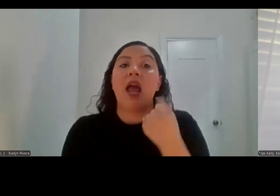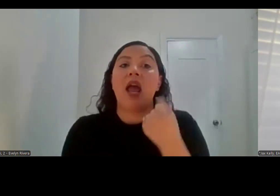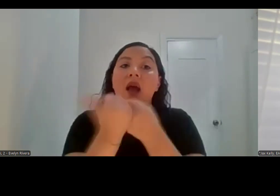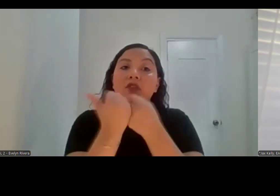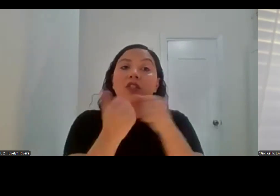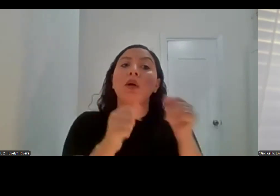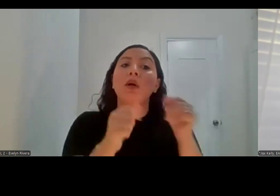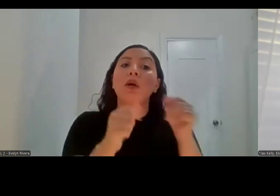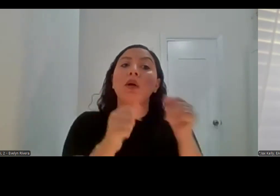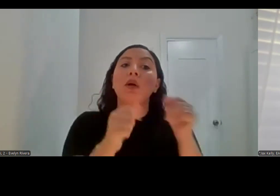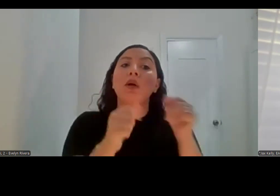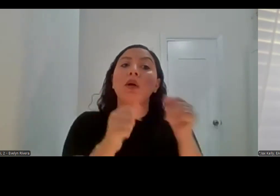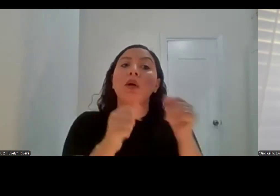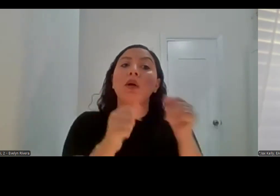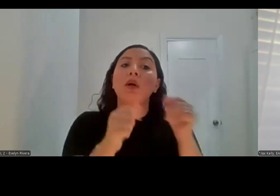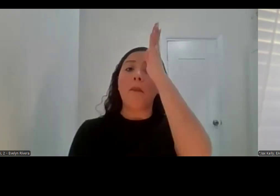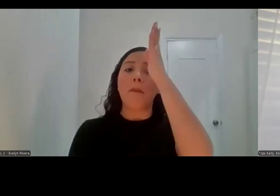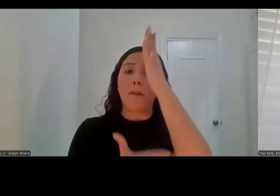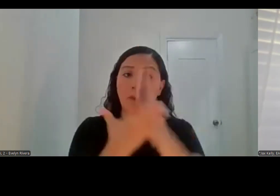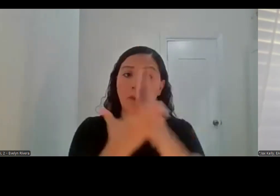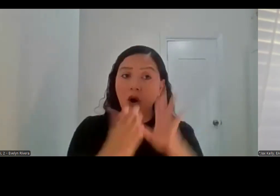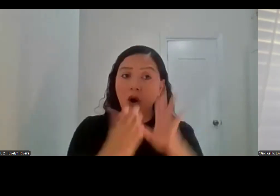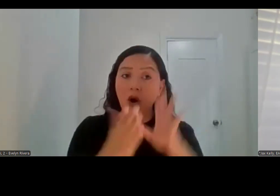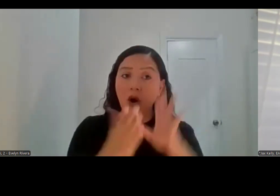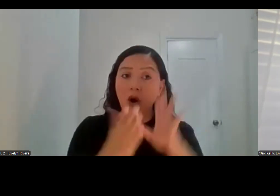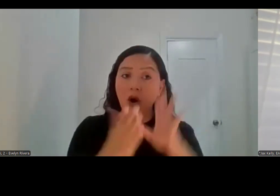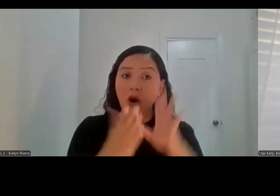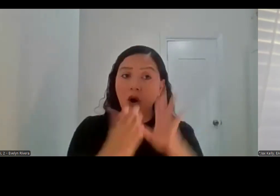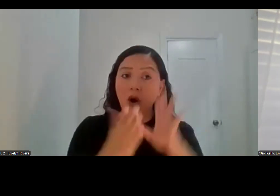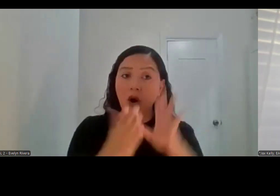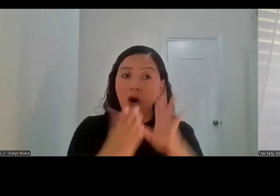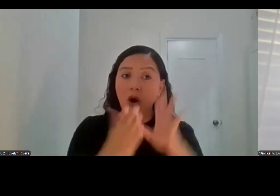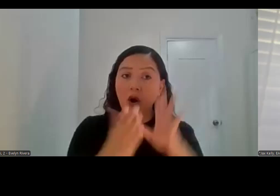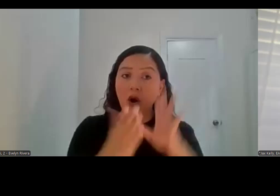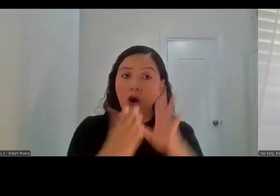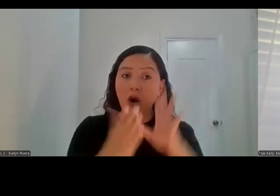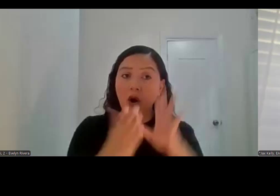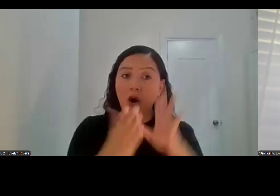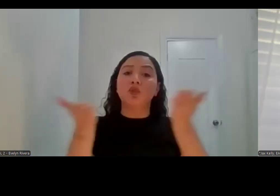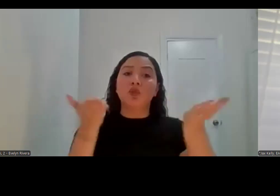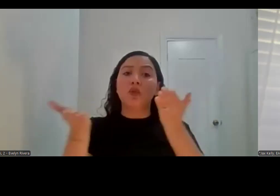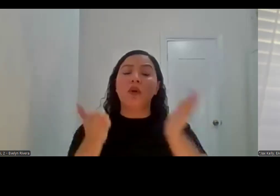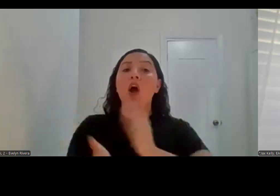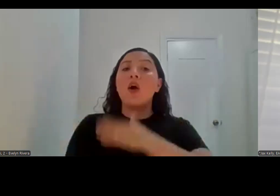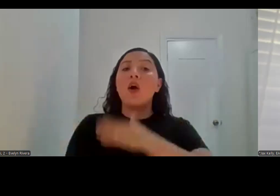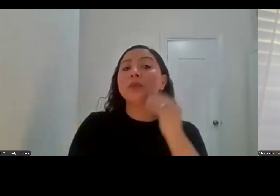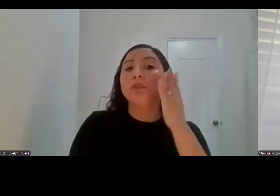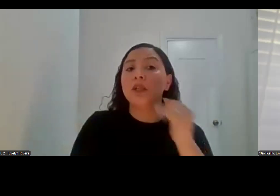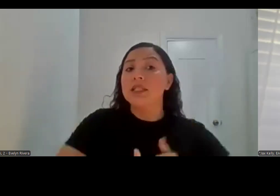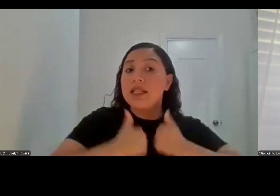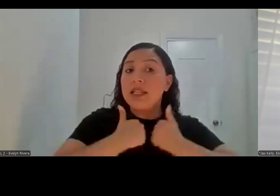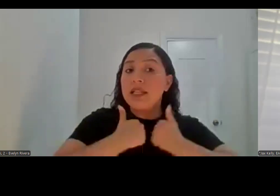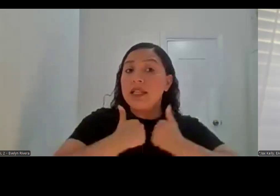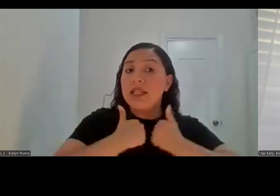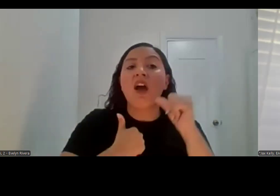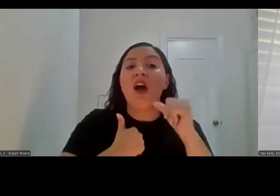part of the communities the master plan is intended to serve. That means lived experience is not anecdotal. It is a form of